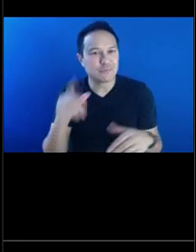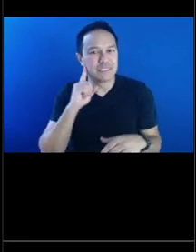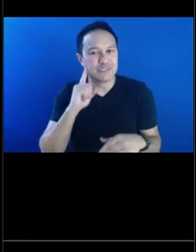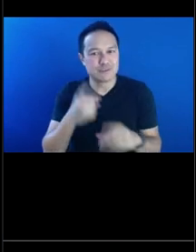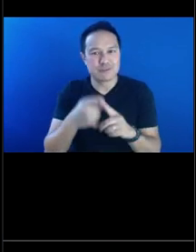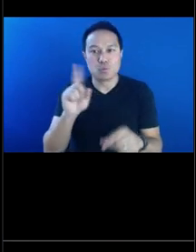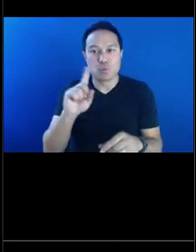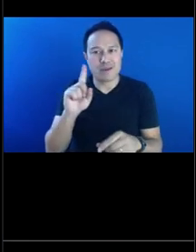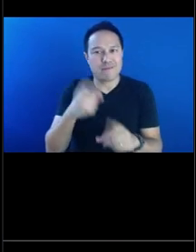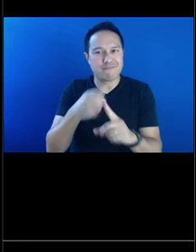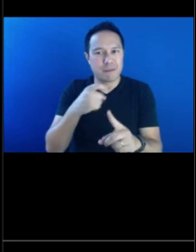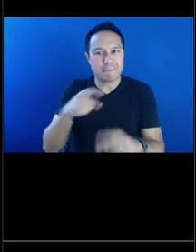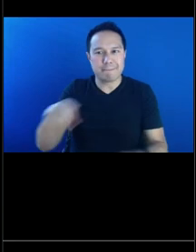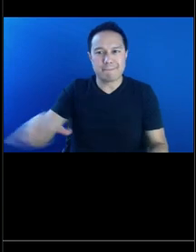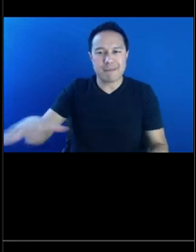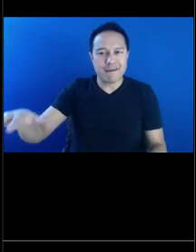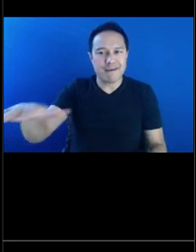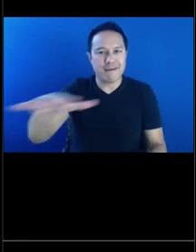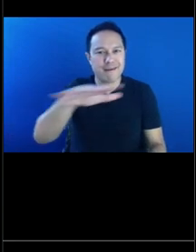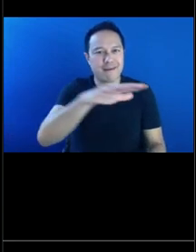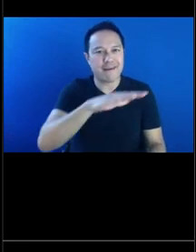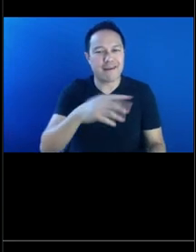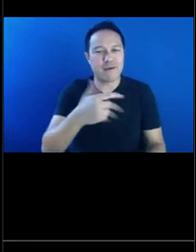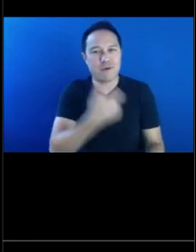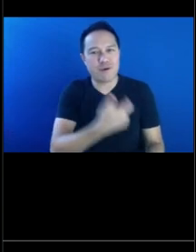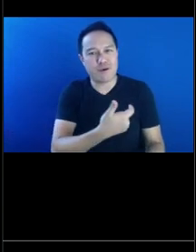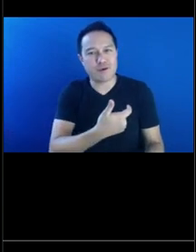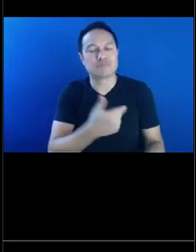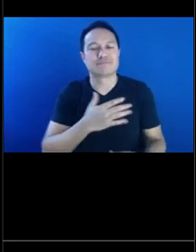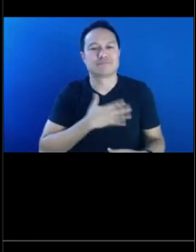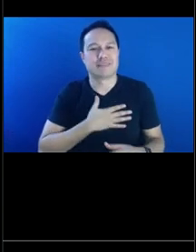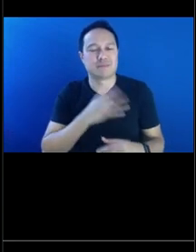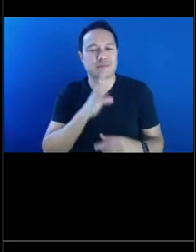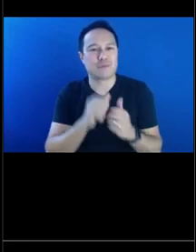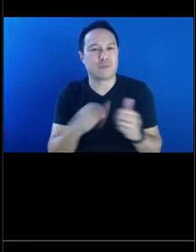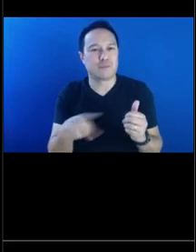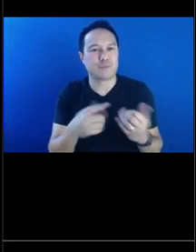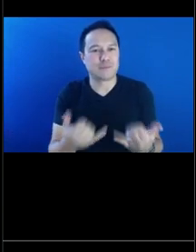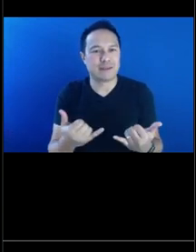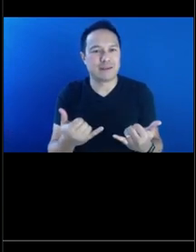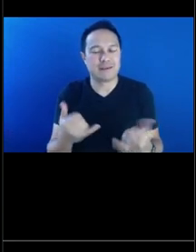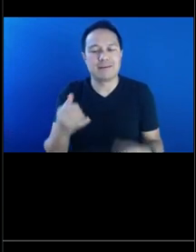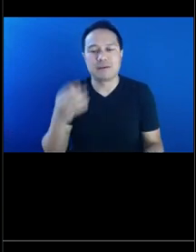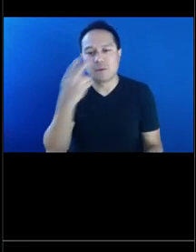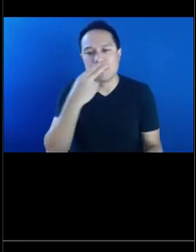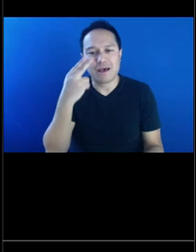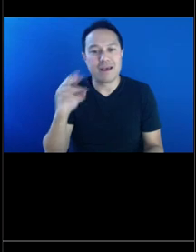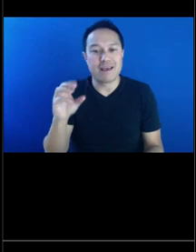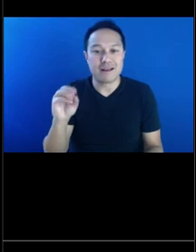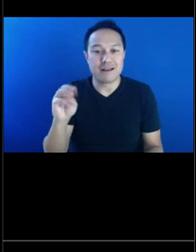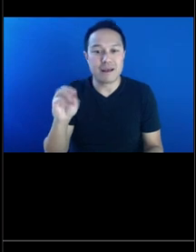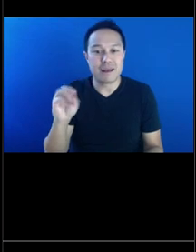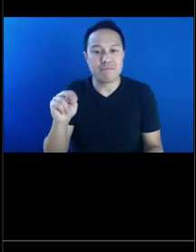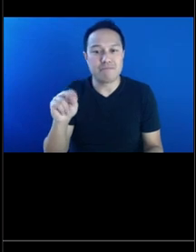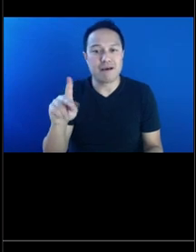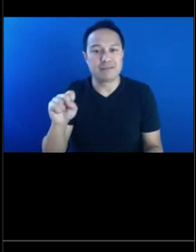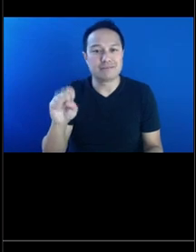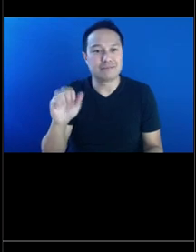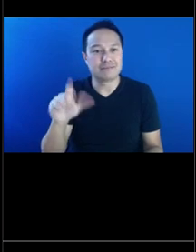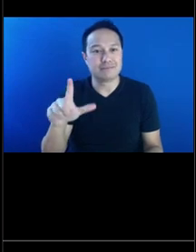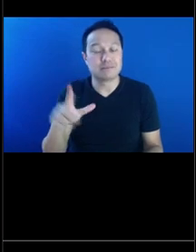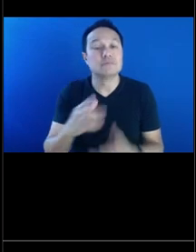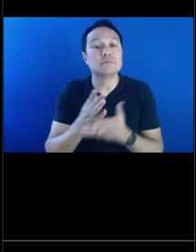from. I'm really happy to be talking to all of you guys today about the Hawaiian monk seal and some of the work that NOAA and